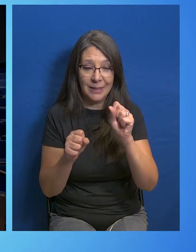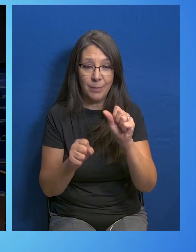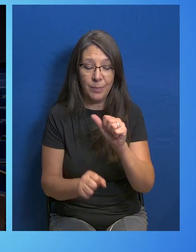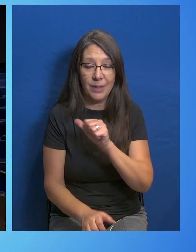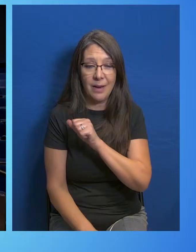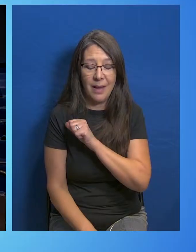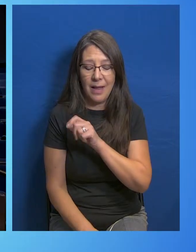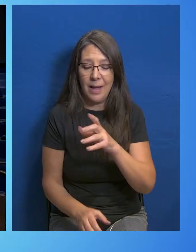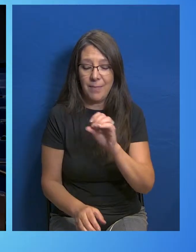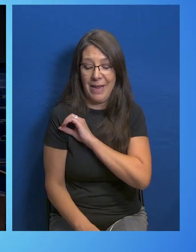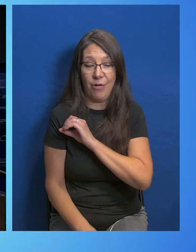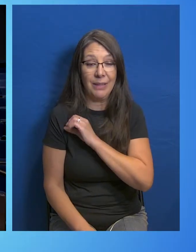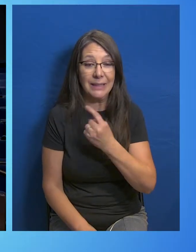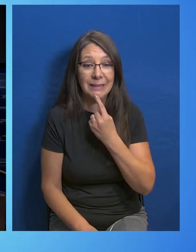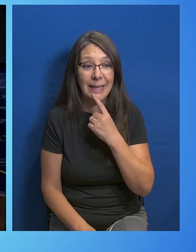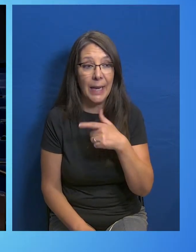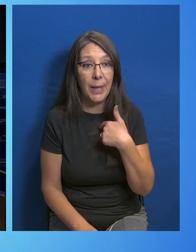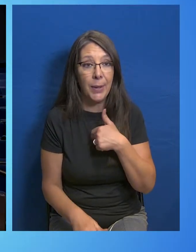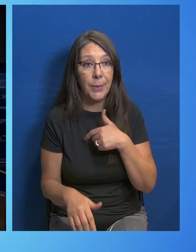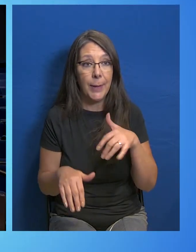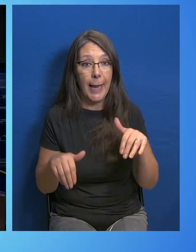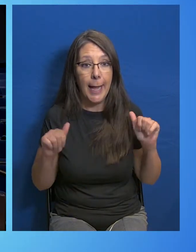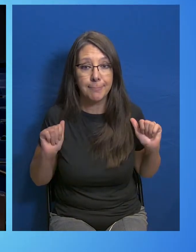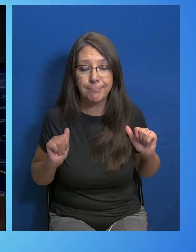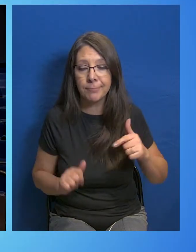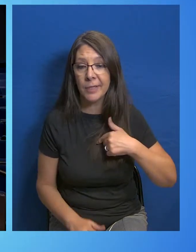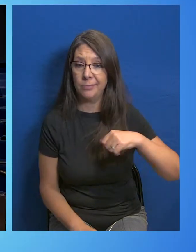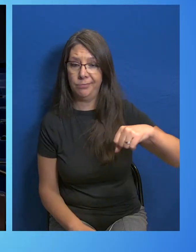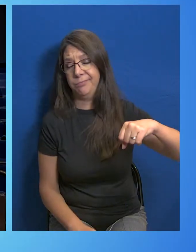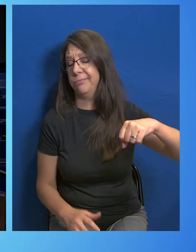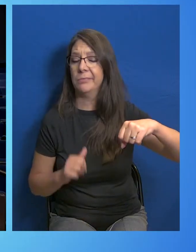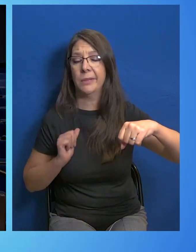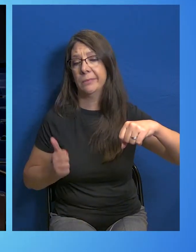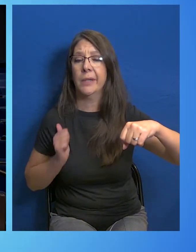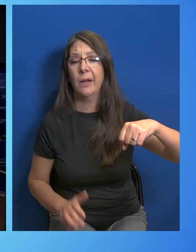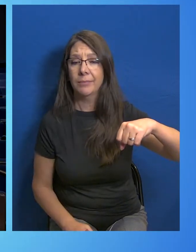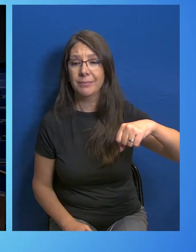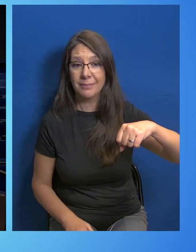an option. Hope is not a strategy.